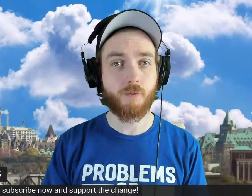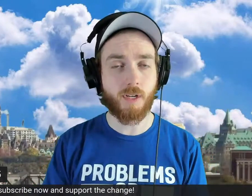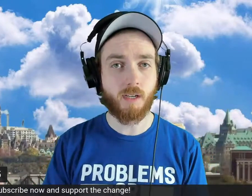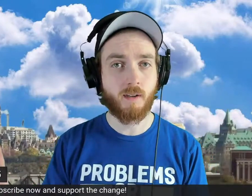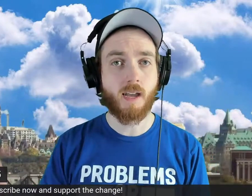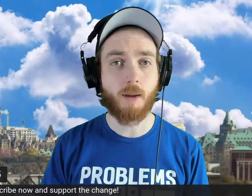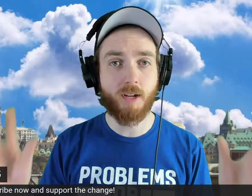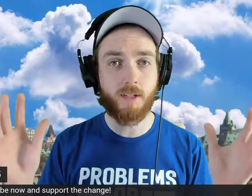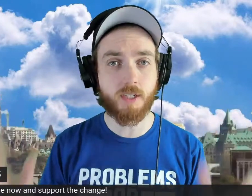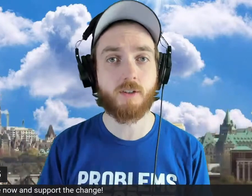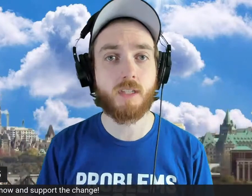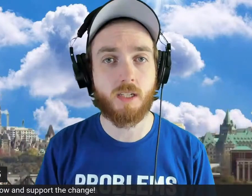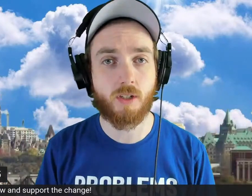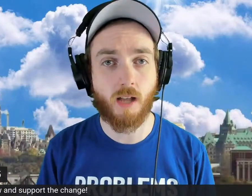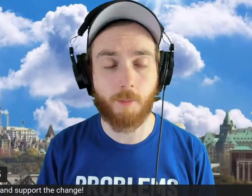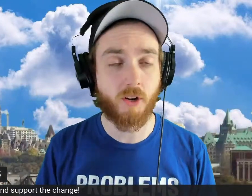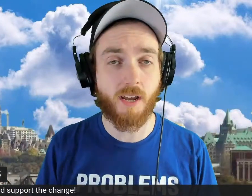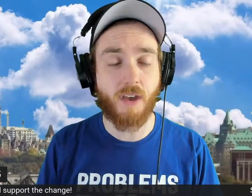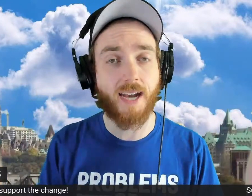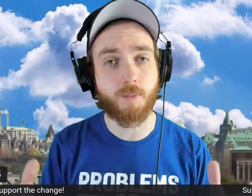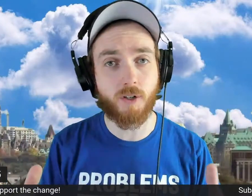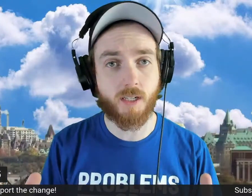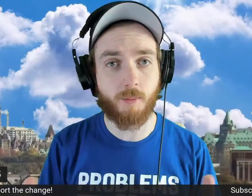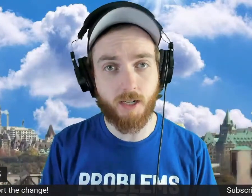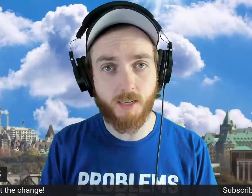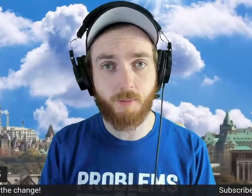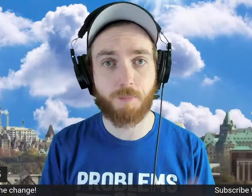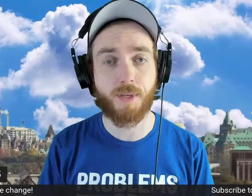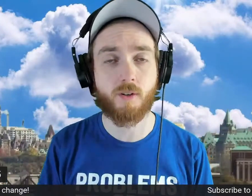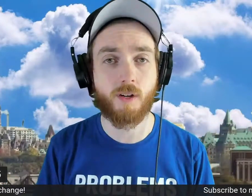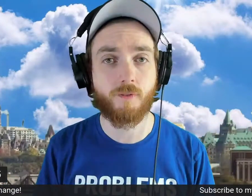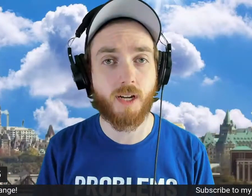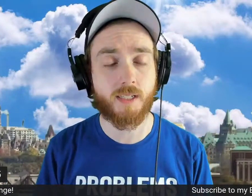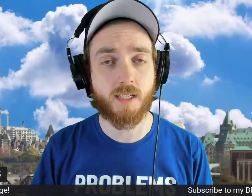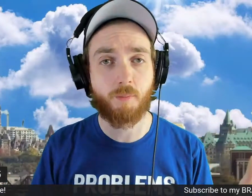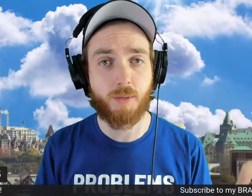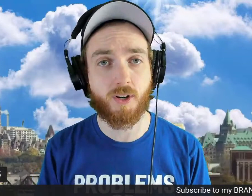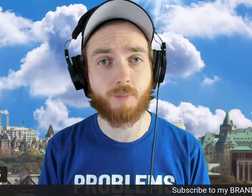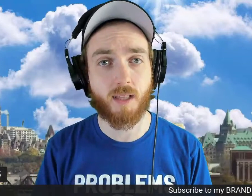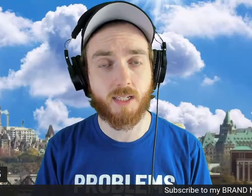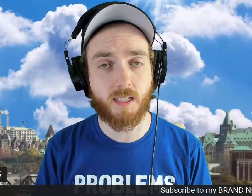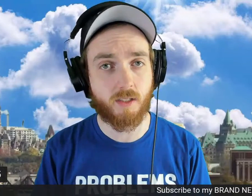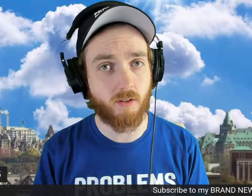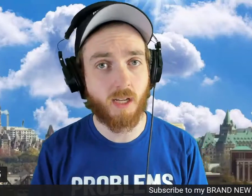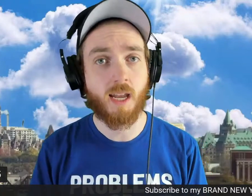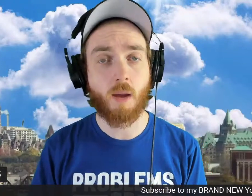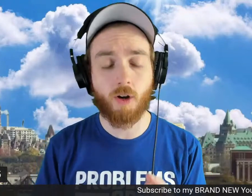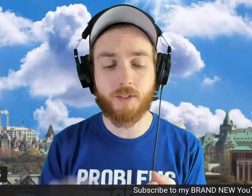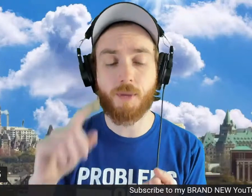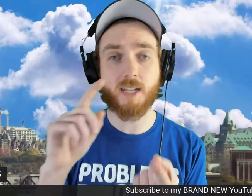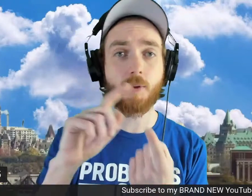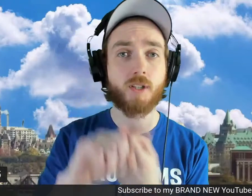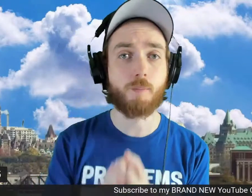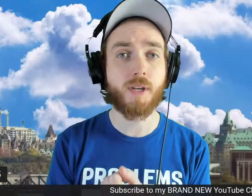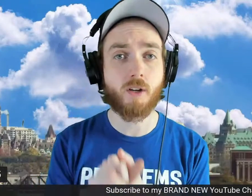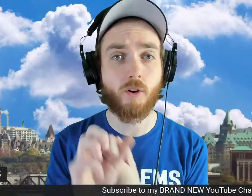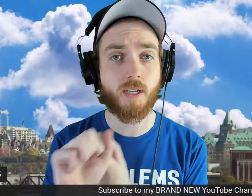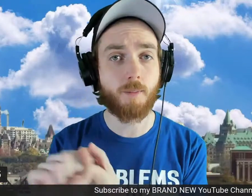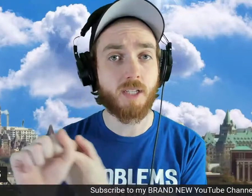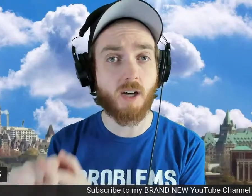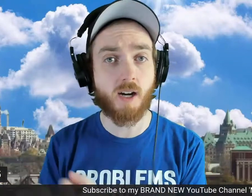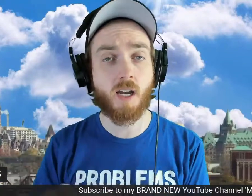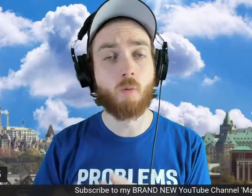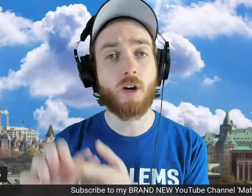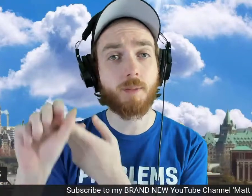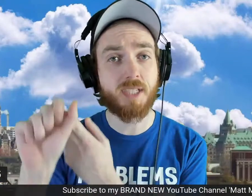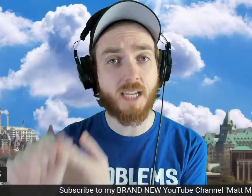for free. I'm literally just going to teach. I'm going to have experts come on, some of my Bitcoin friends and some people I've been listening to. And we'll have some experts on Bitcoin come